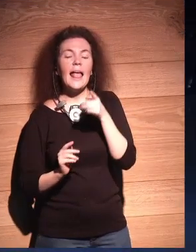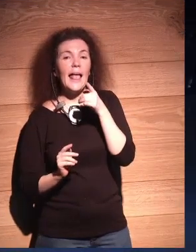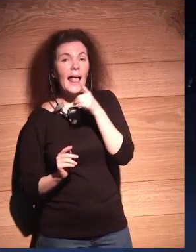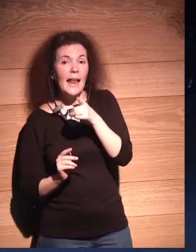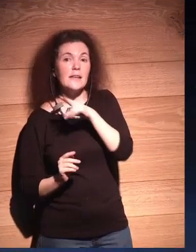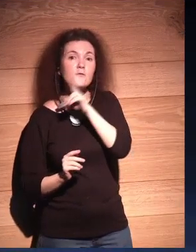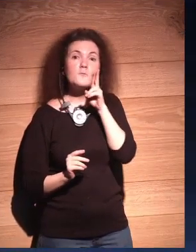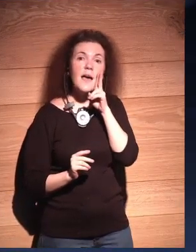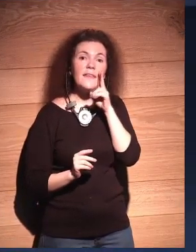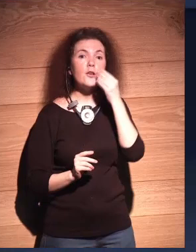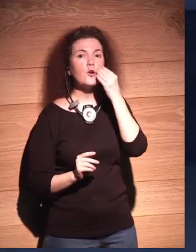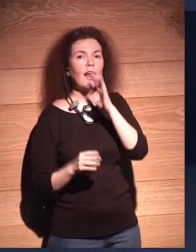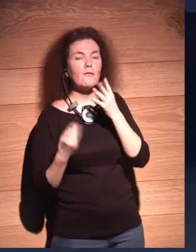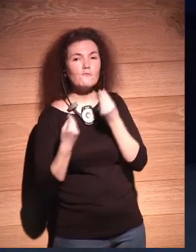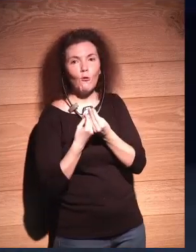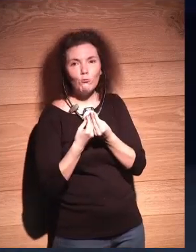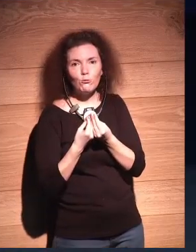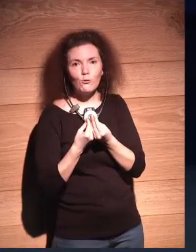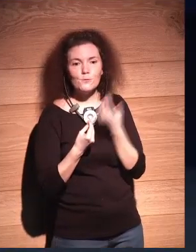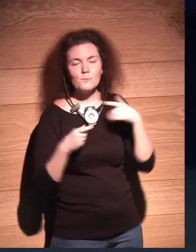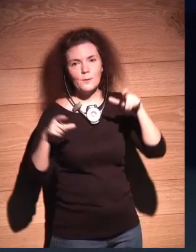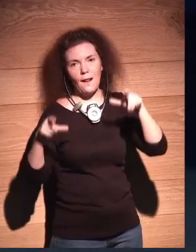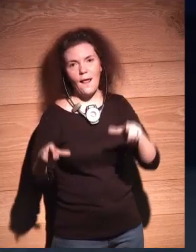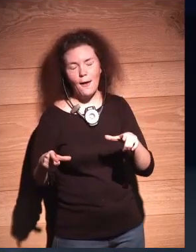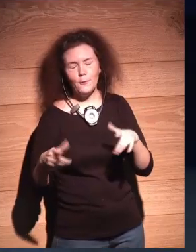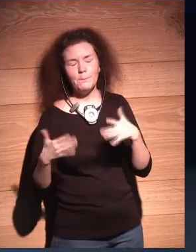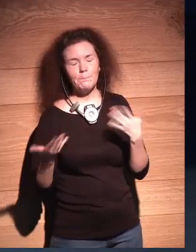And I guess, why not? That wasn't a bad